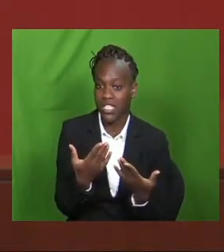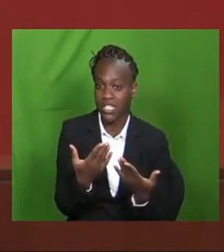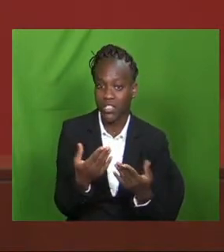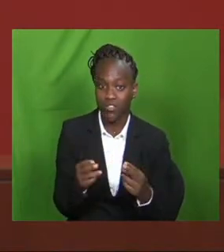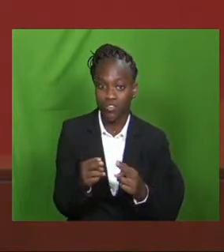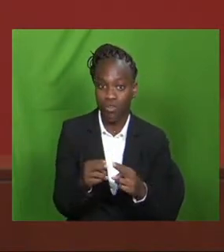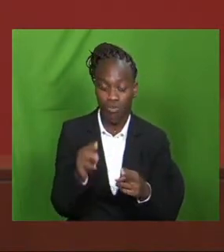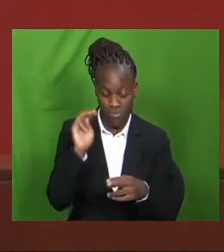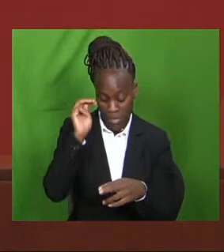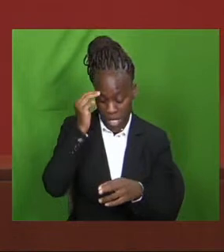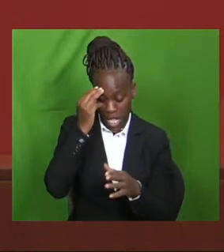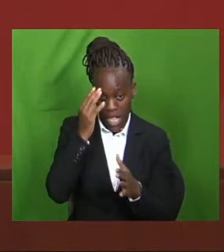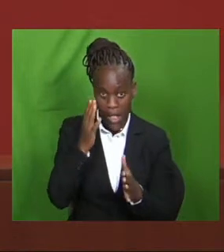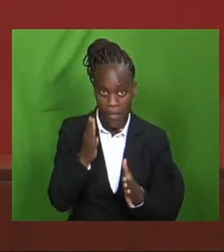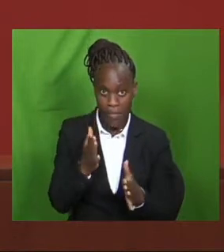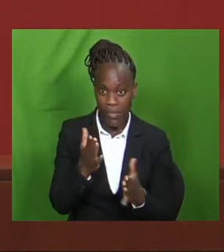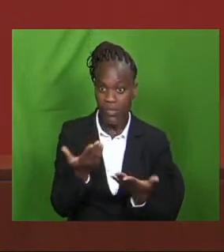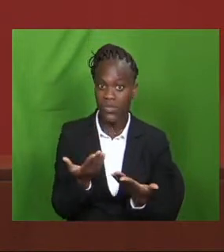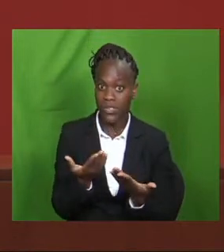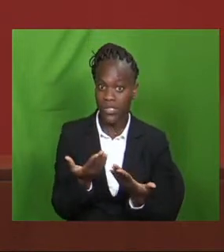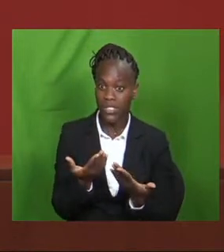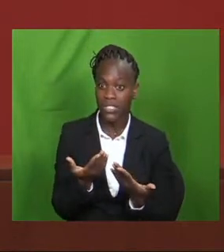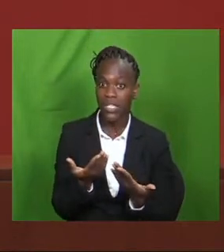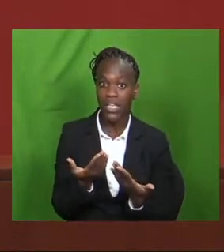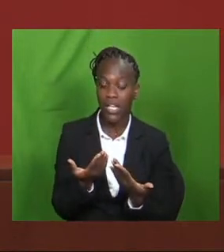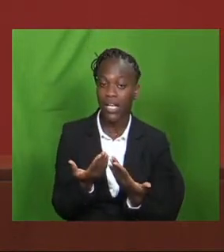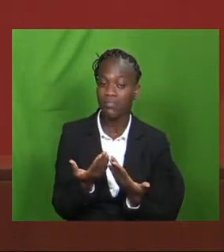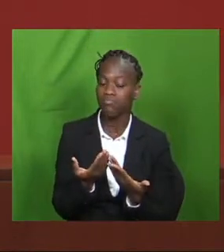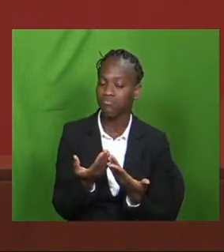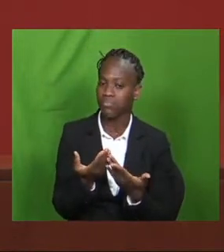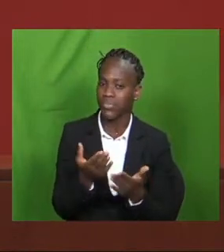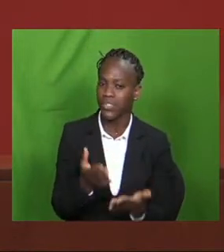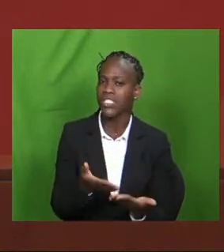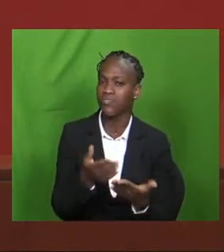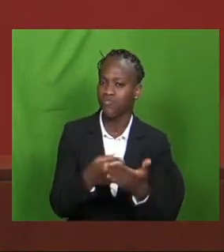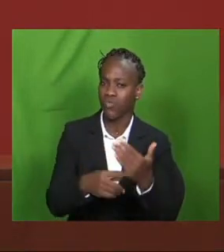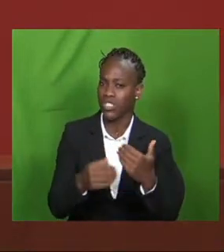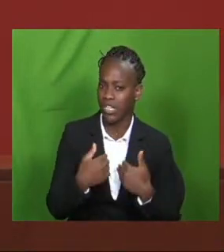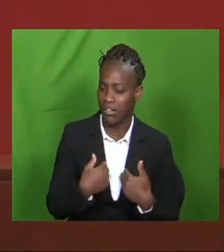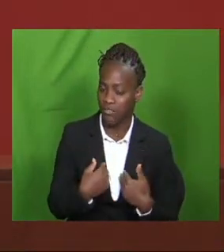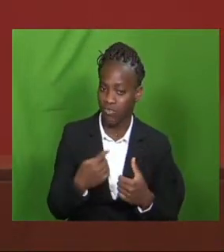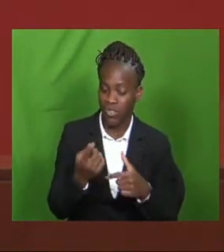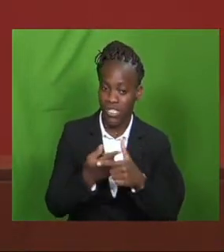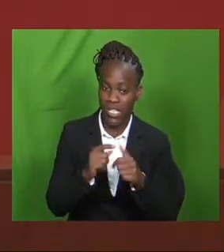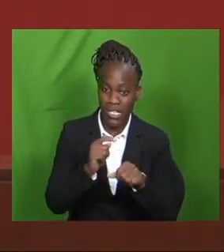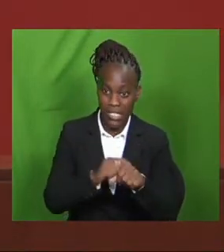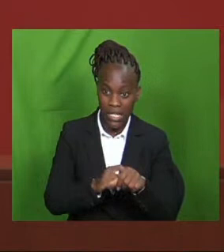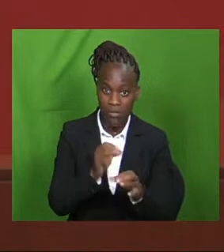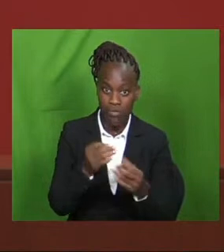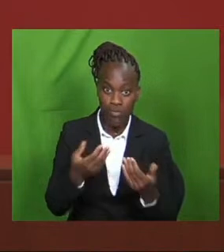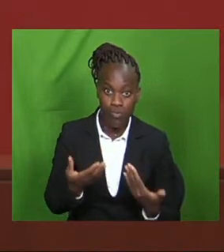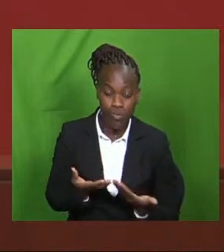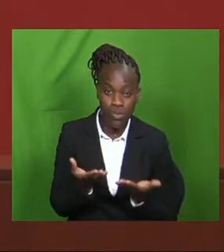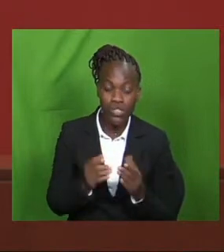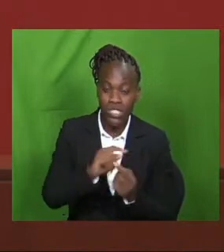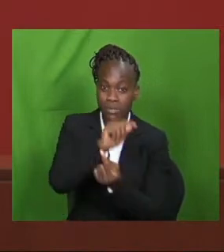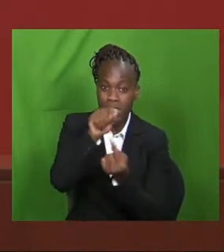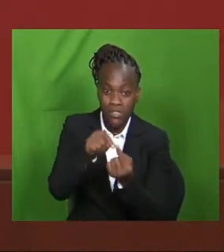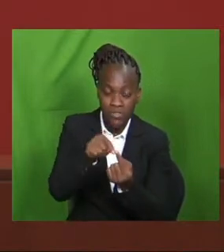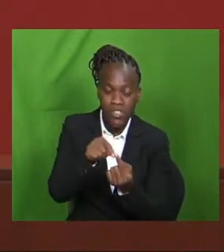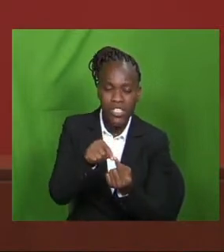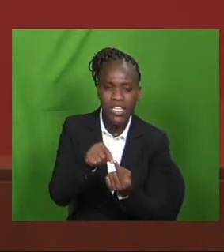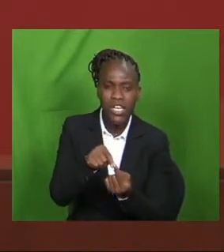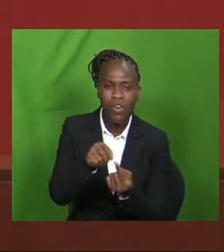to disclose what he did to you. So next time, if you want to be that specific, it has to be, when will